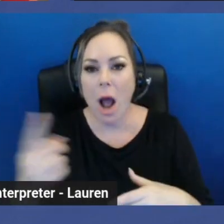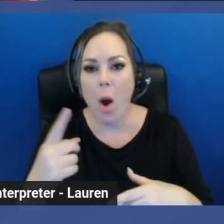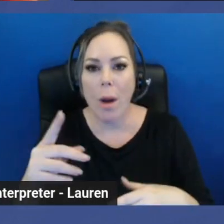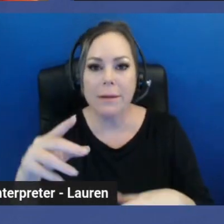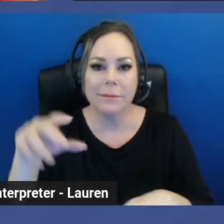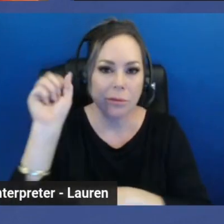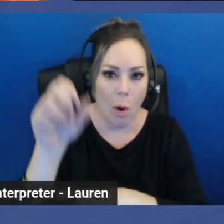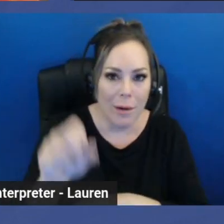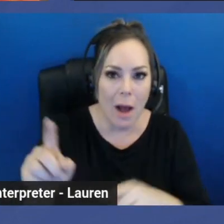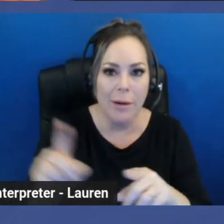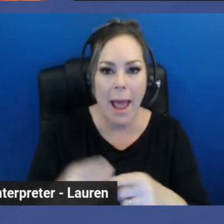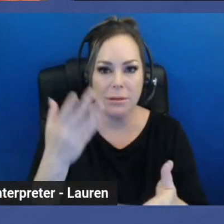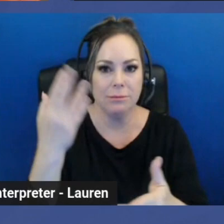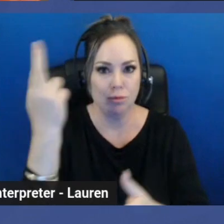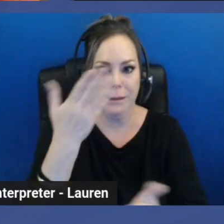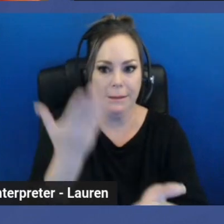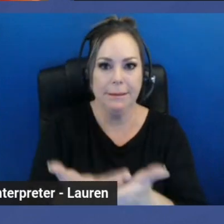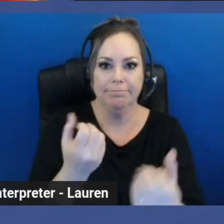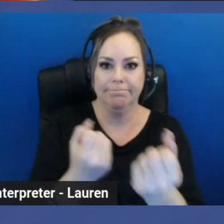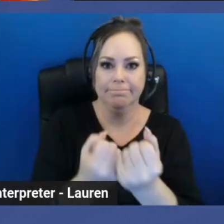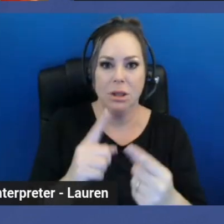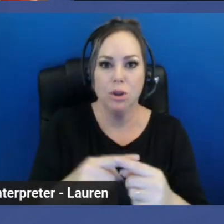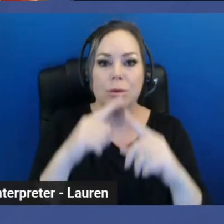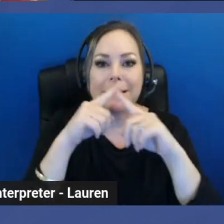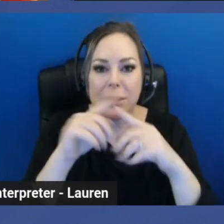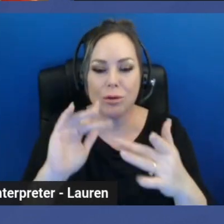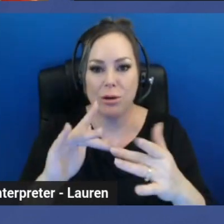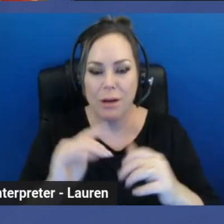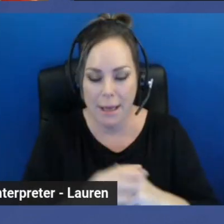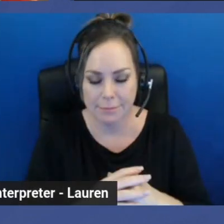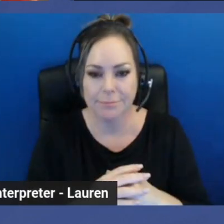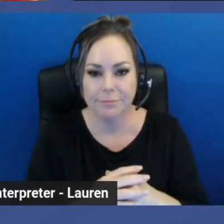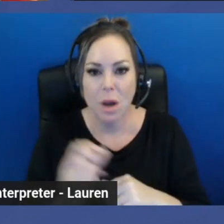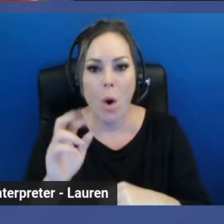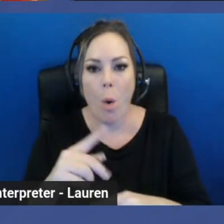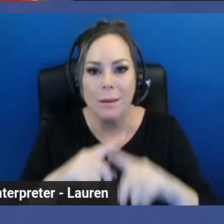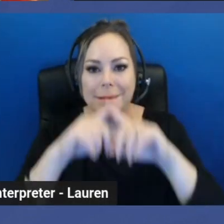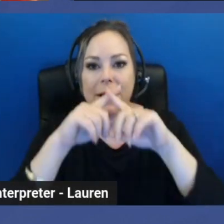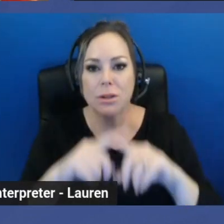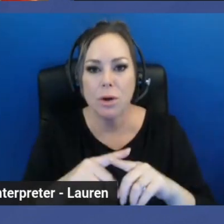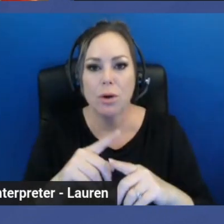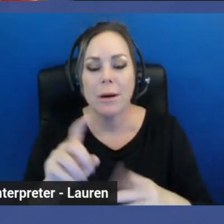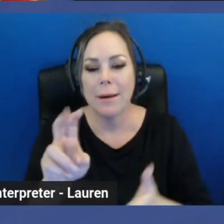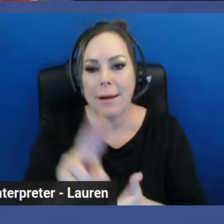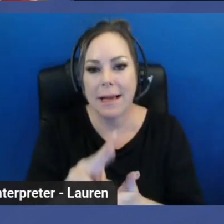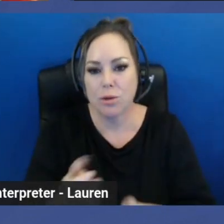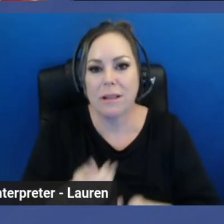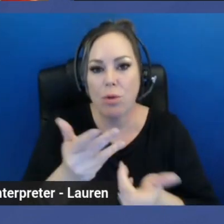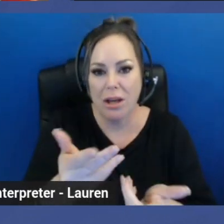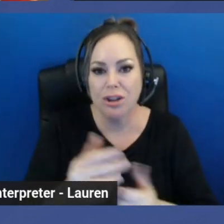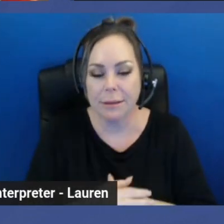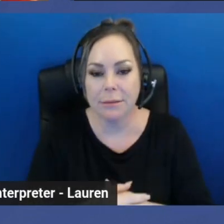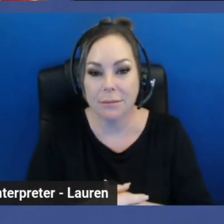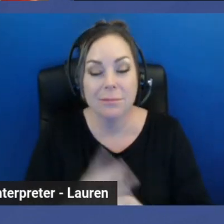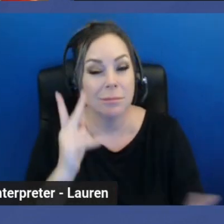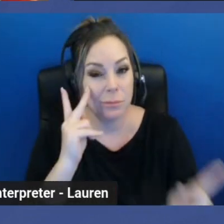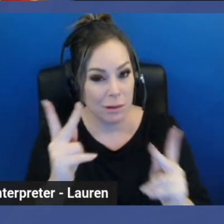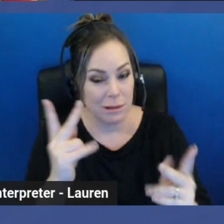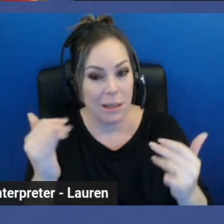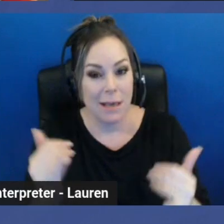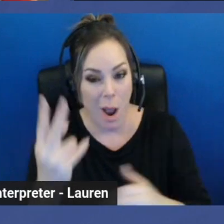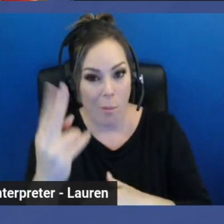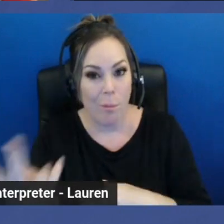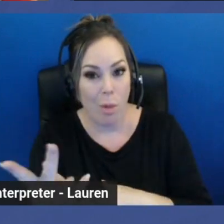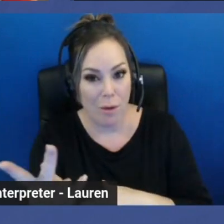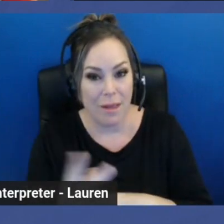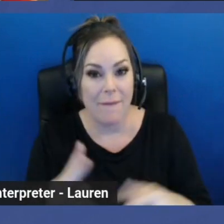out as a justification to censor the internet or censor sexual expression. And we're seeing, both of